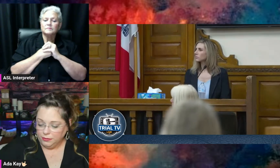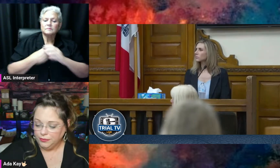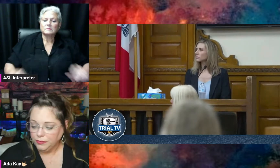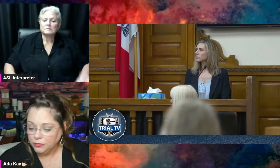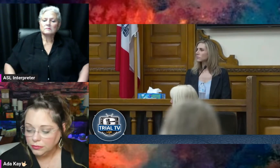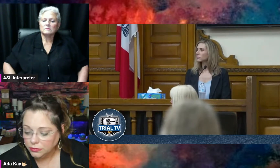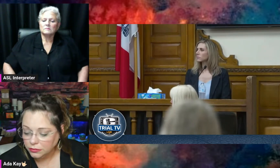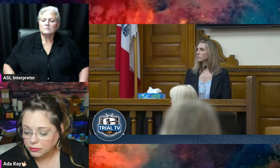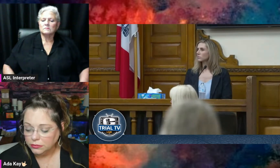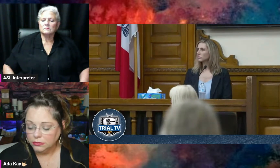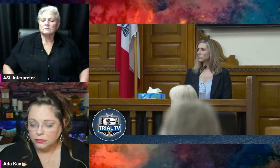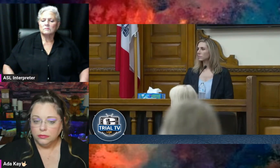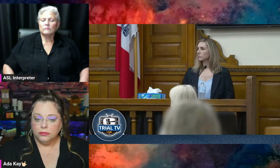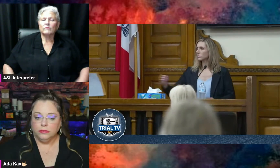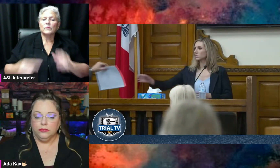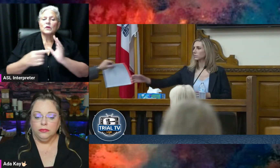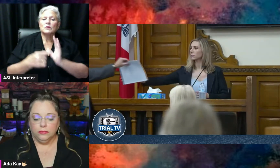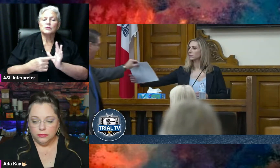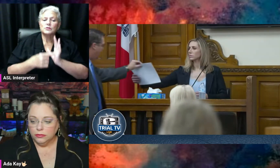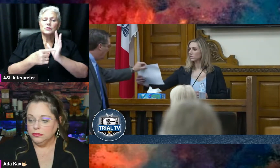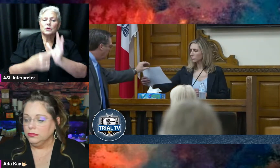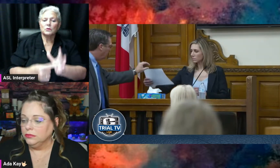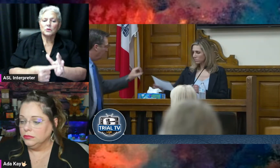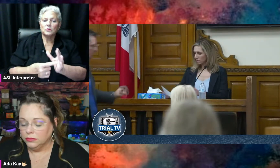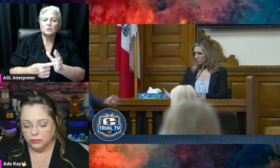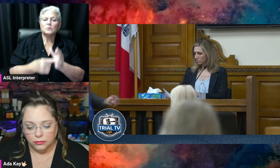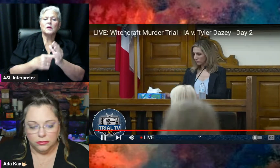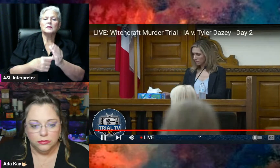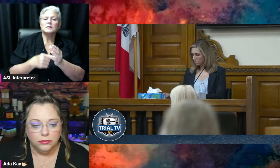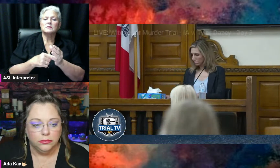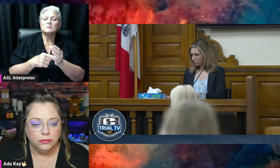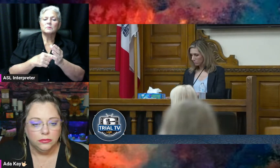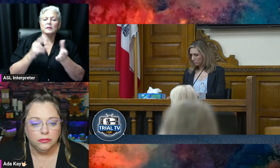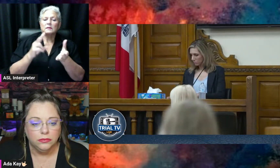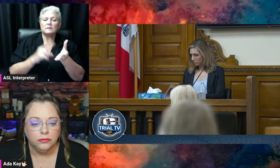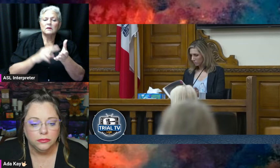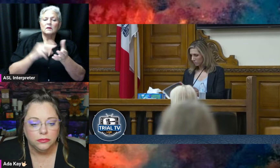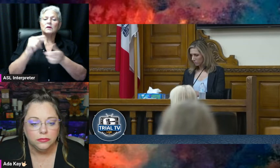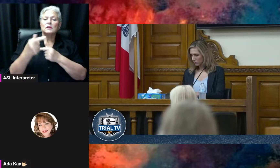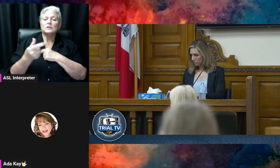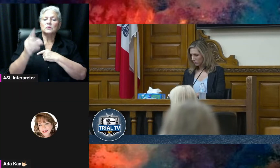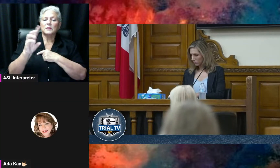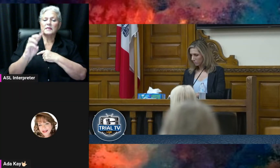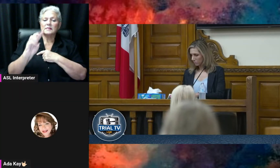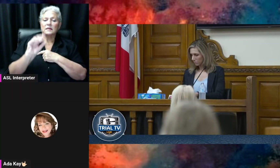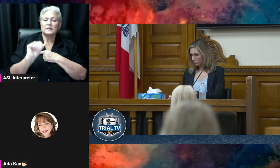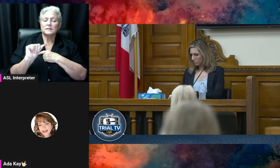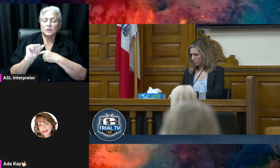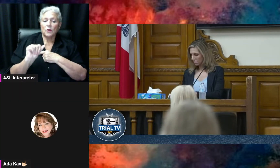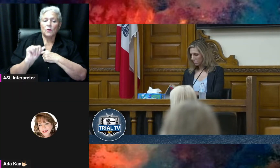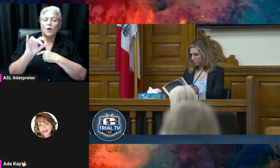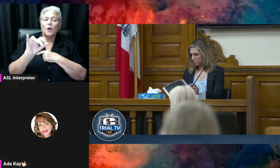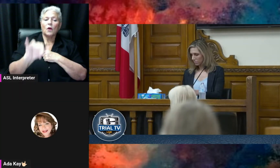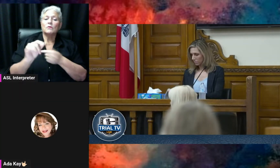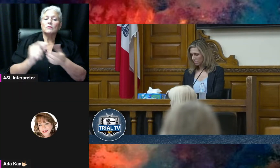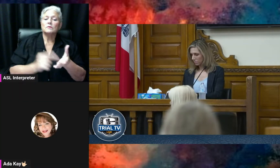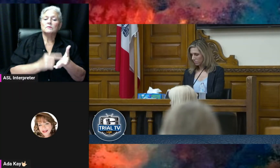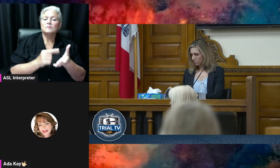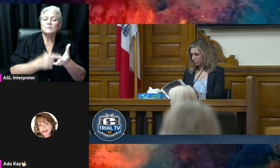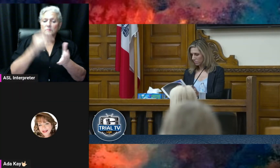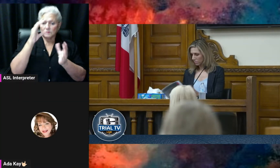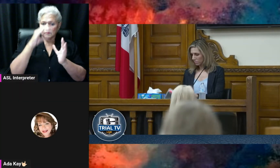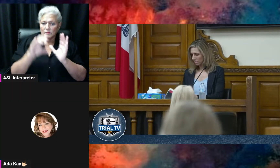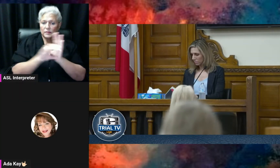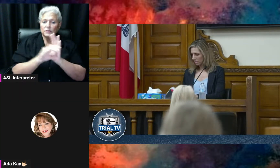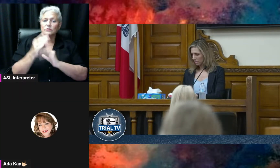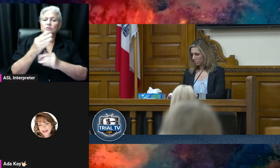me show you what's been marked Exhibit 26A. Are those photos or some of the photos that are part of your